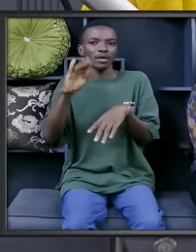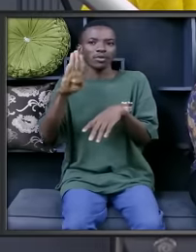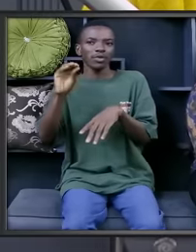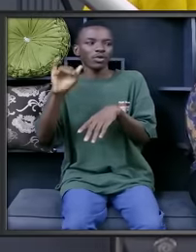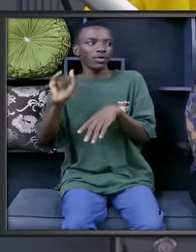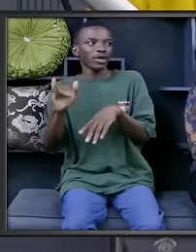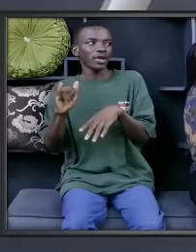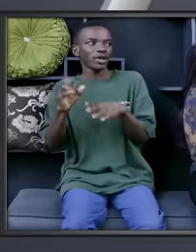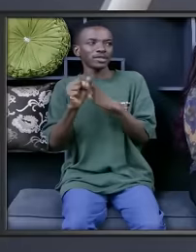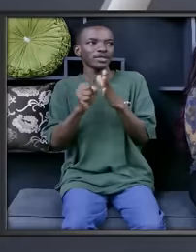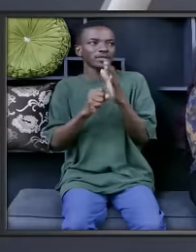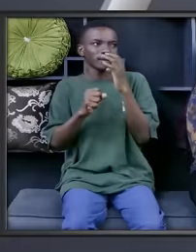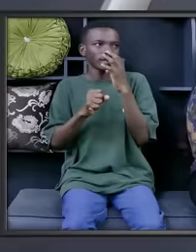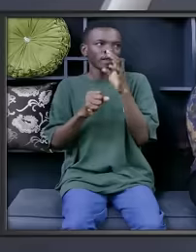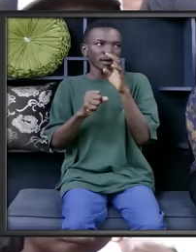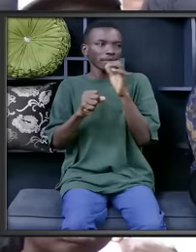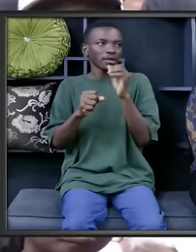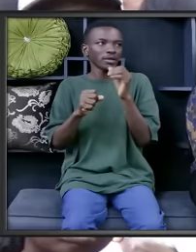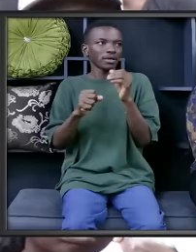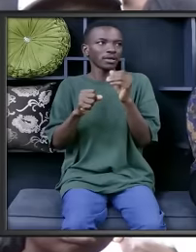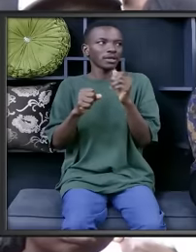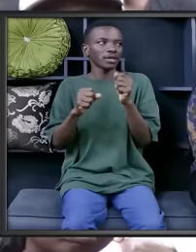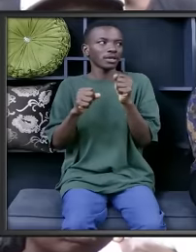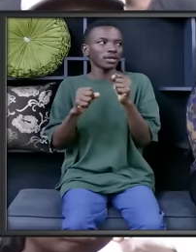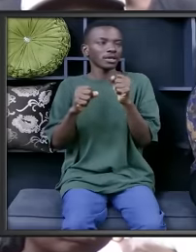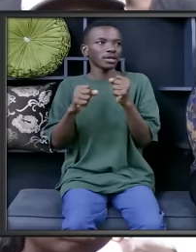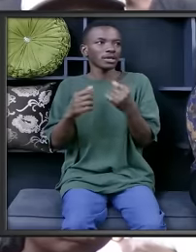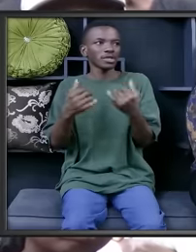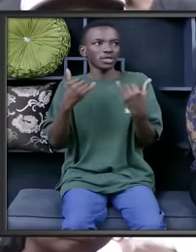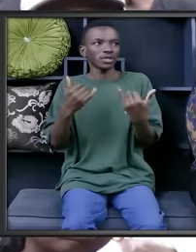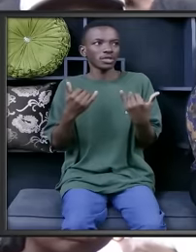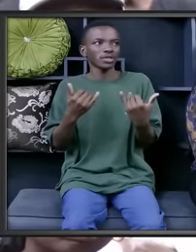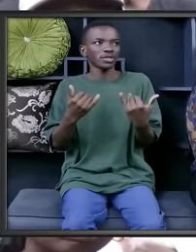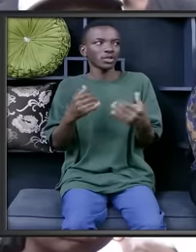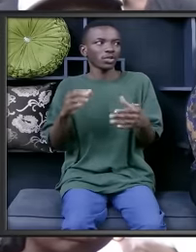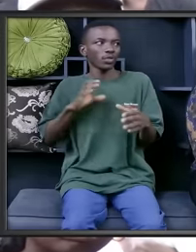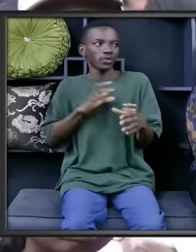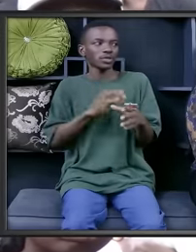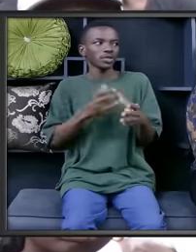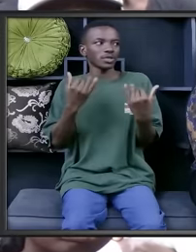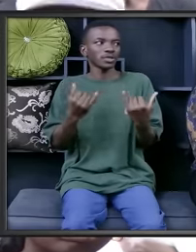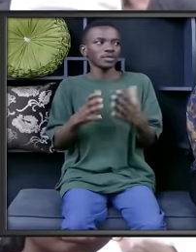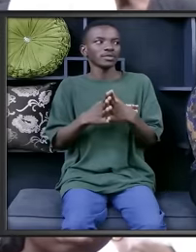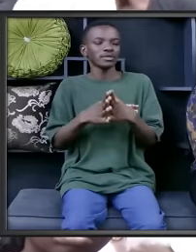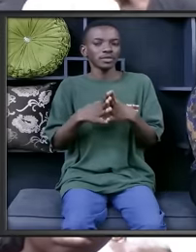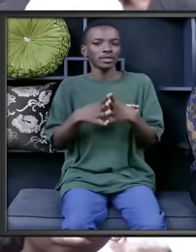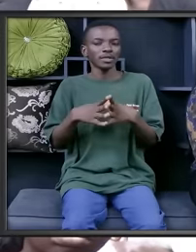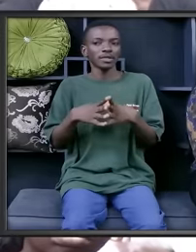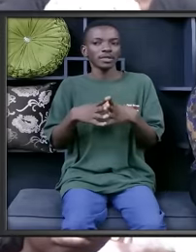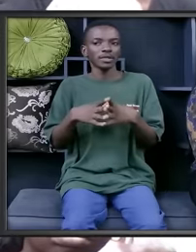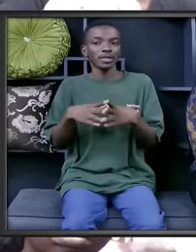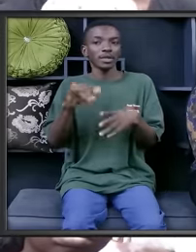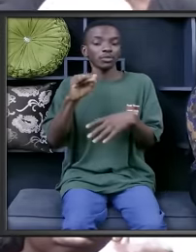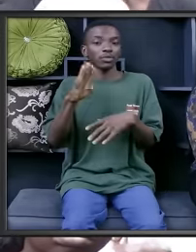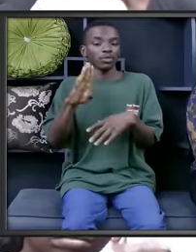for bed. What like be his name? His name is Sunday Nyima. He's the current commissioner, a sitting commissioner now. In